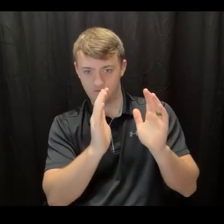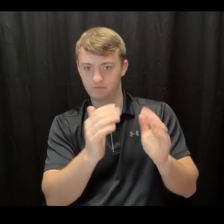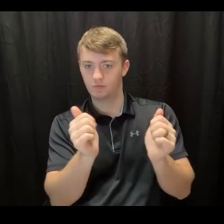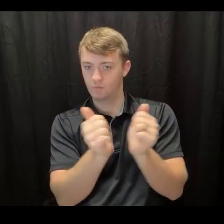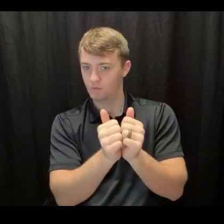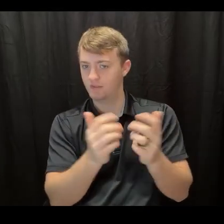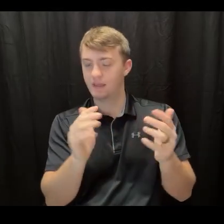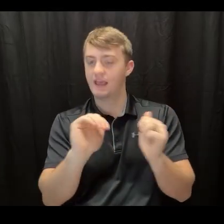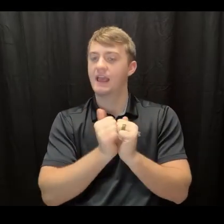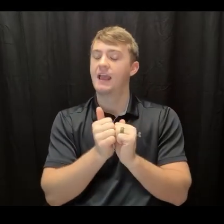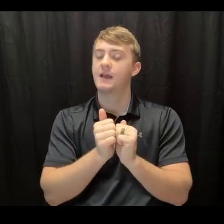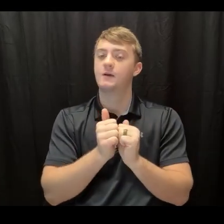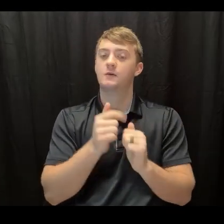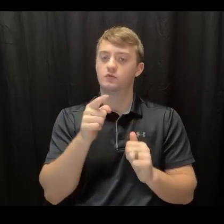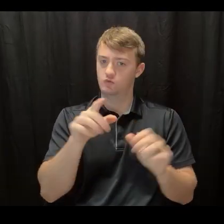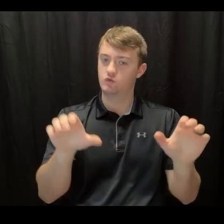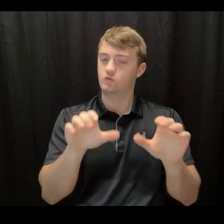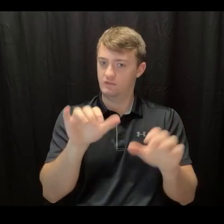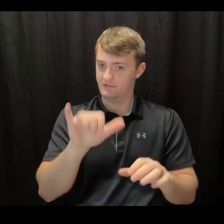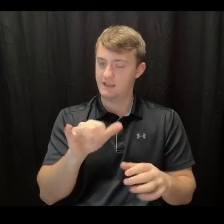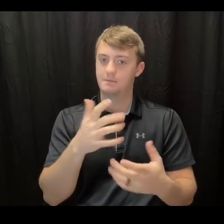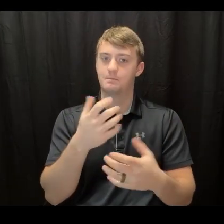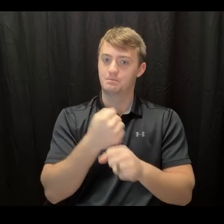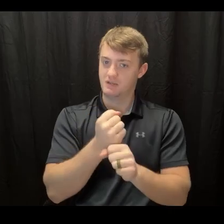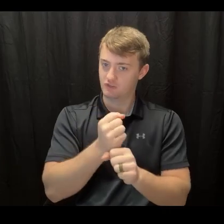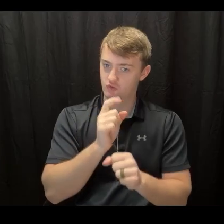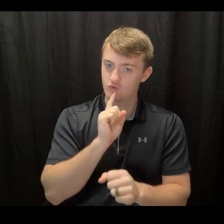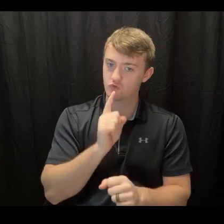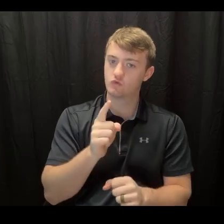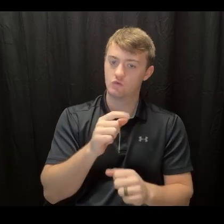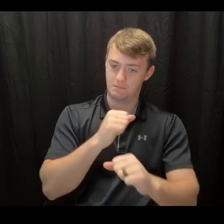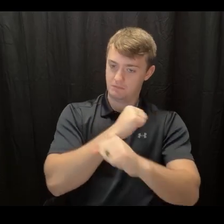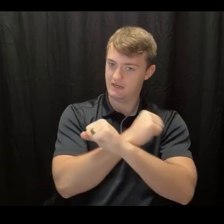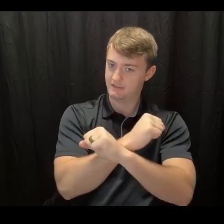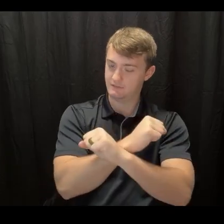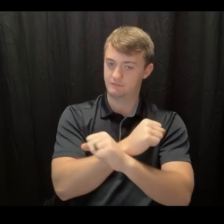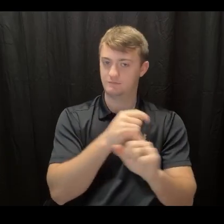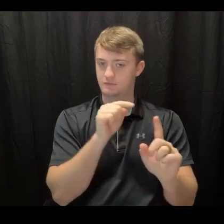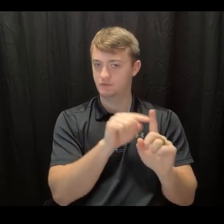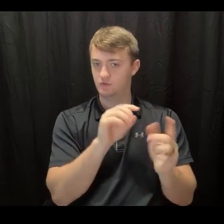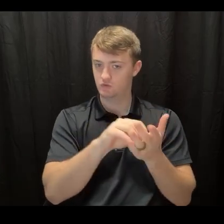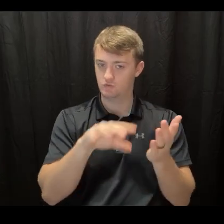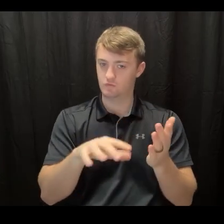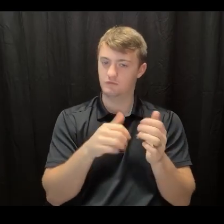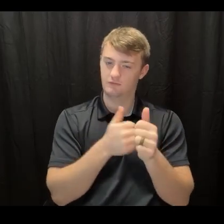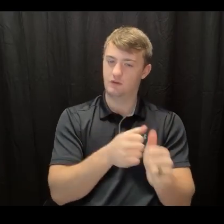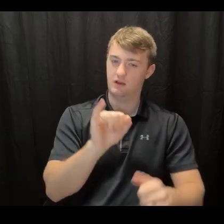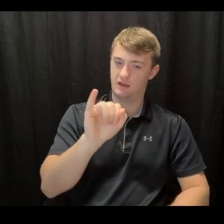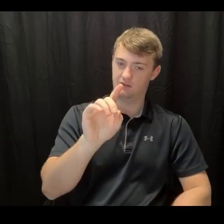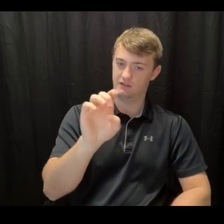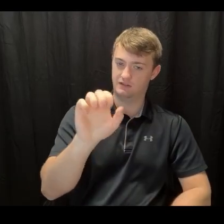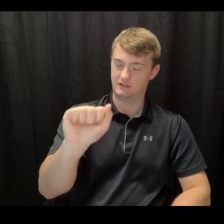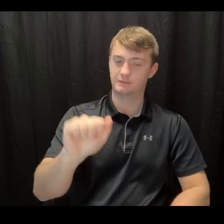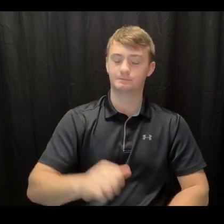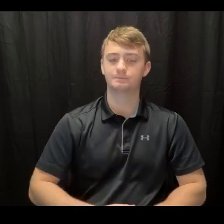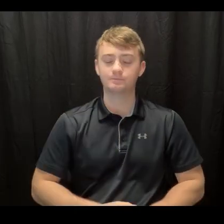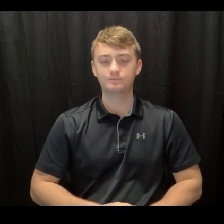attention to how you're doing this and making sure you're protecting the student under the